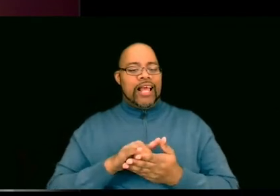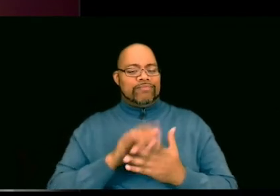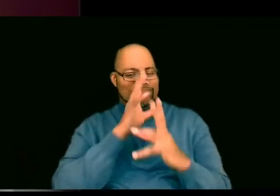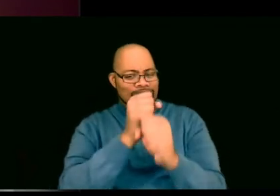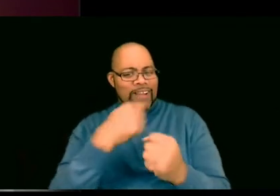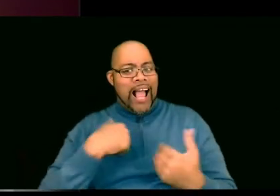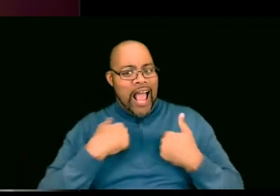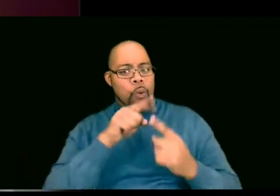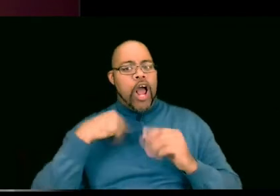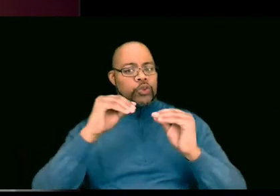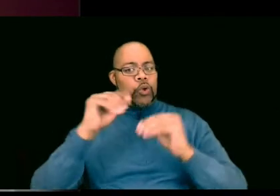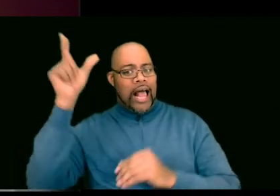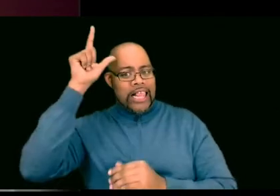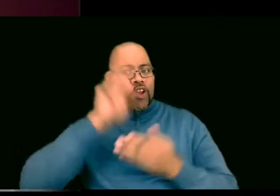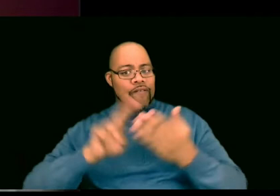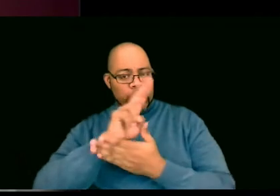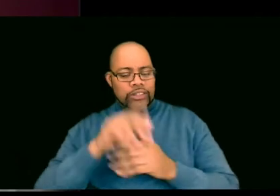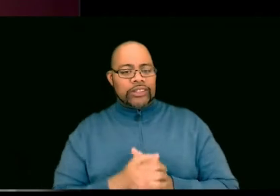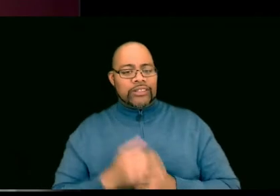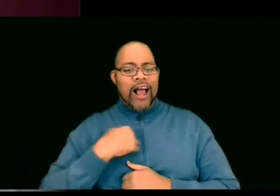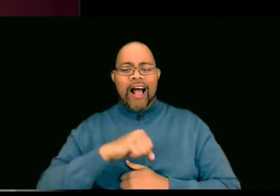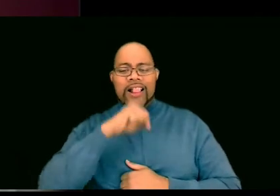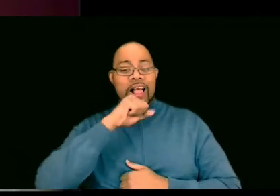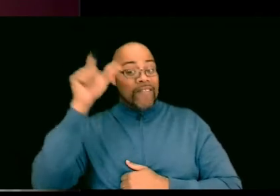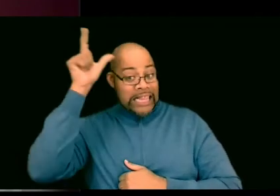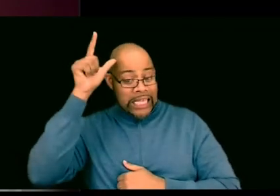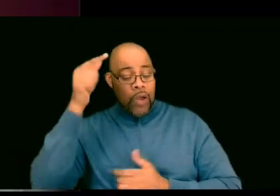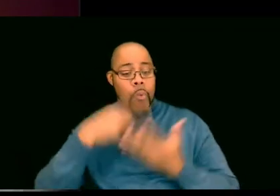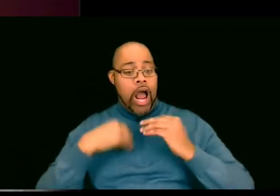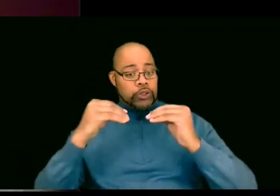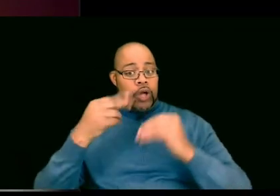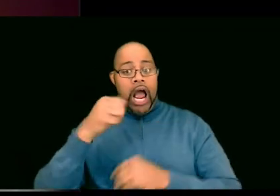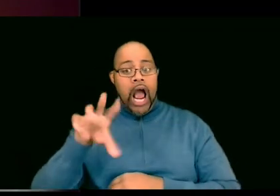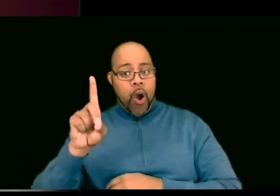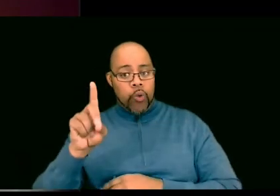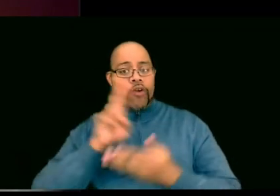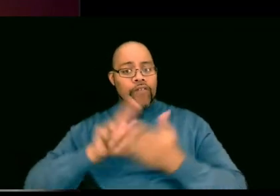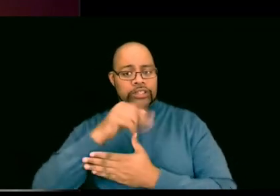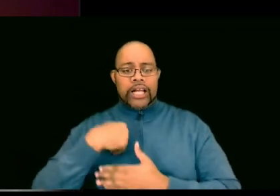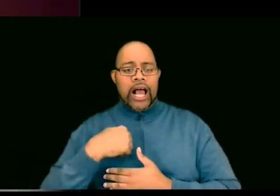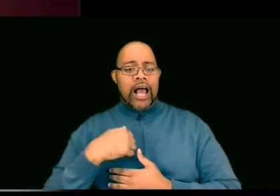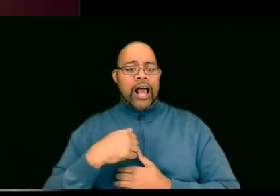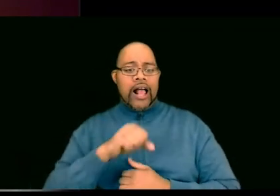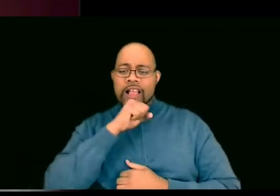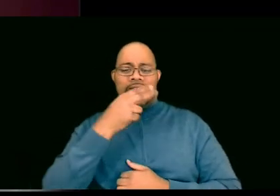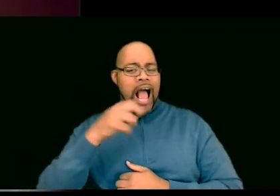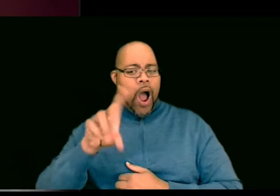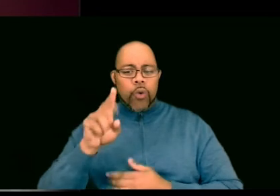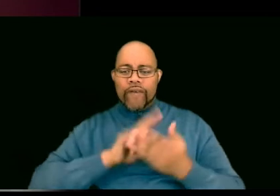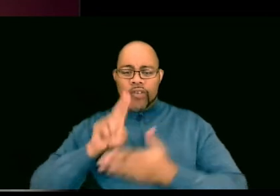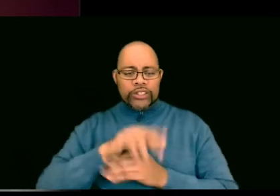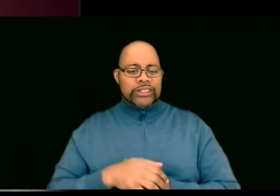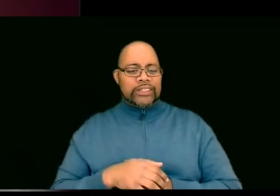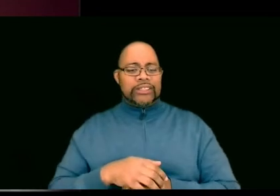tensions that I had when I taught at Lincoln University, as much as I loved Lincoln. And when I taught at Howard University, I left Howard